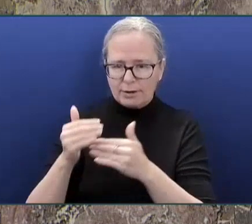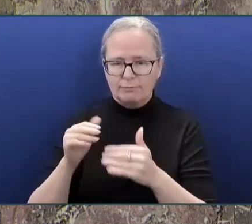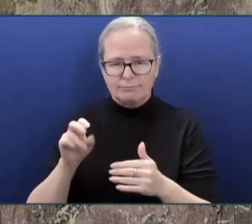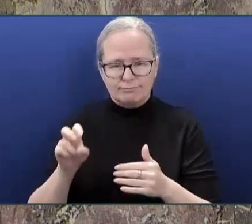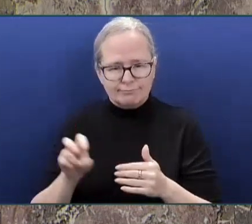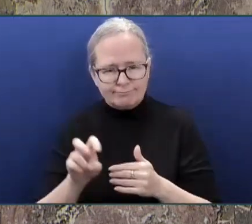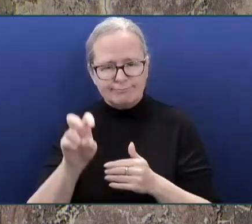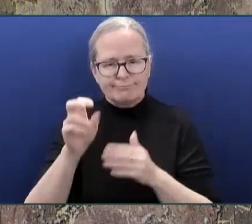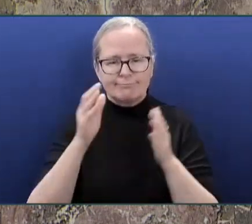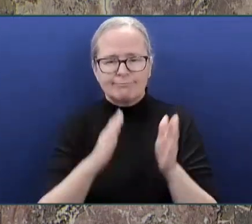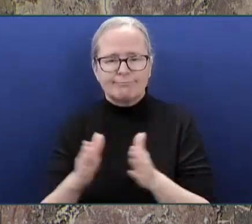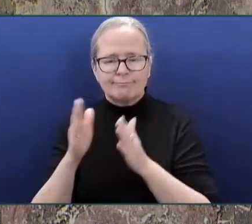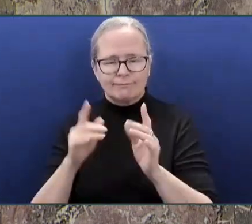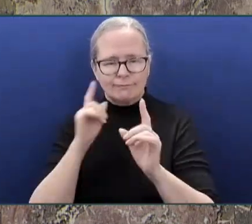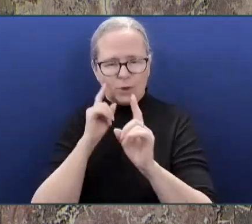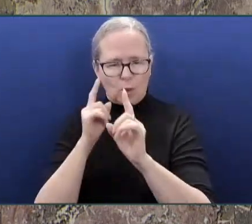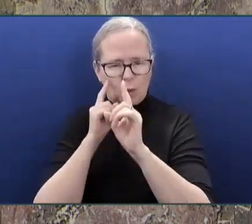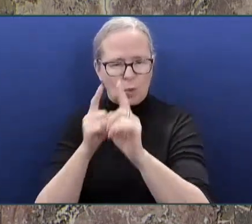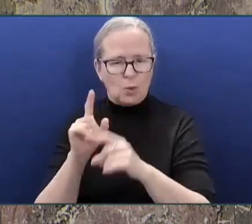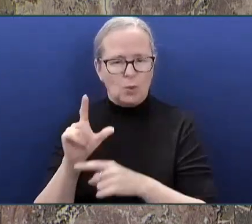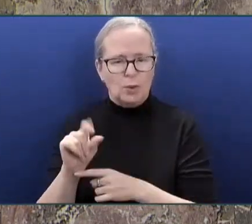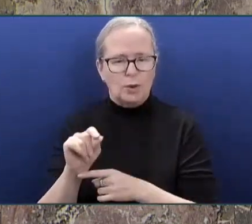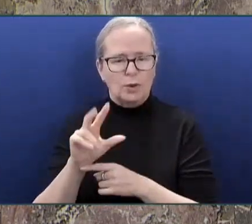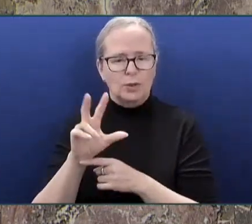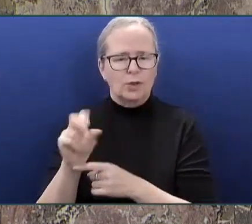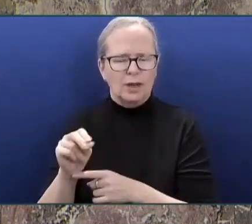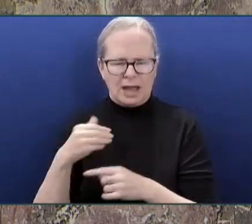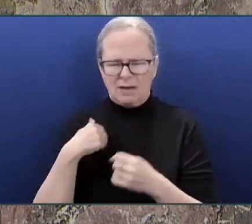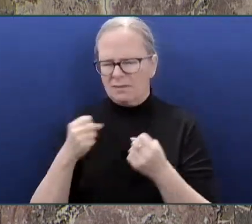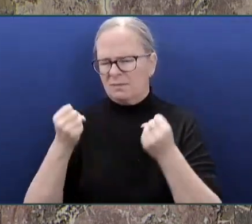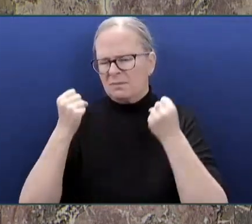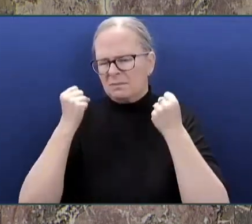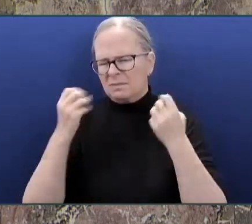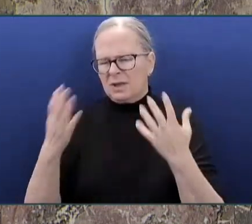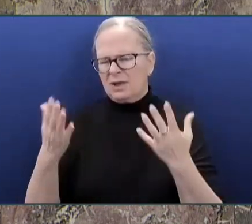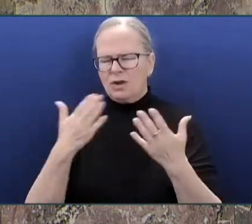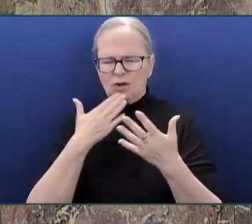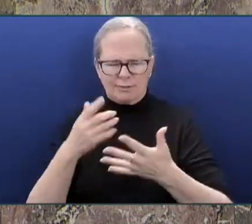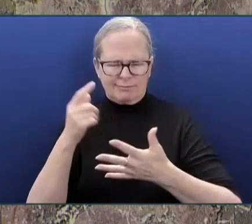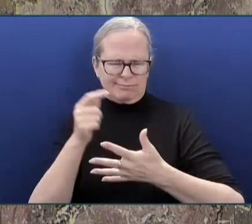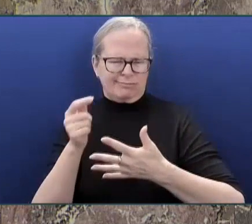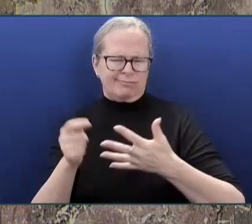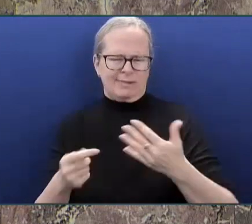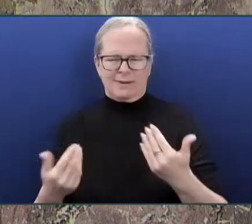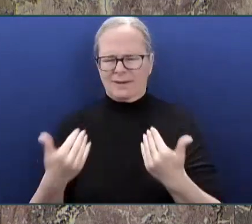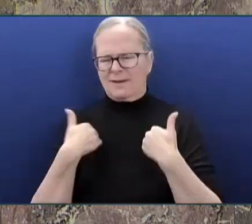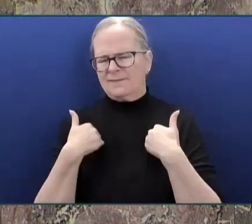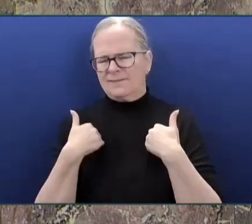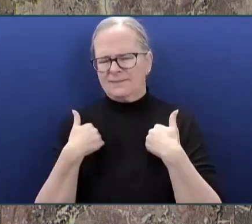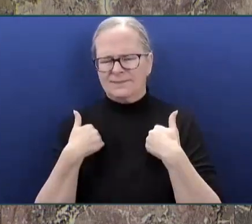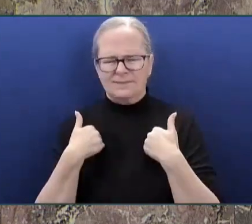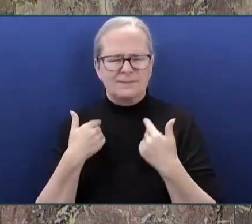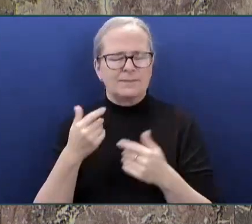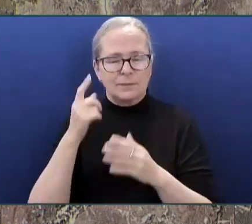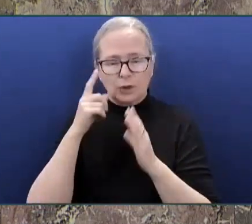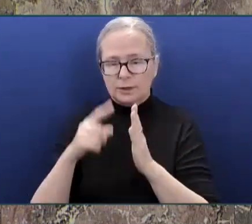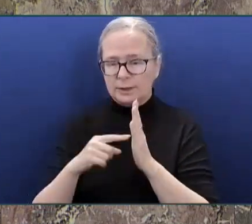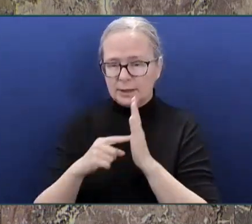are putting in place, that we've committed to put in place, whether it's the electrification of transportation, whether it is